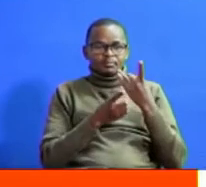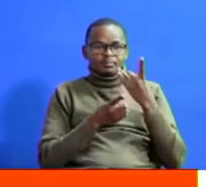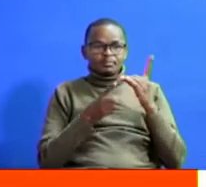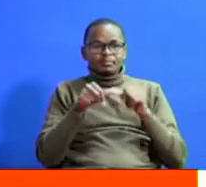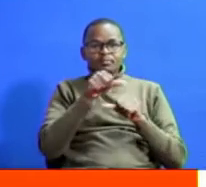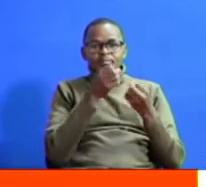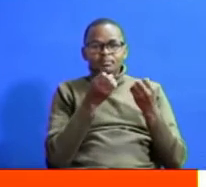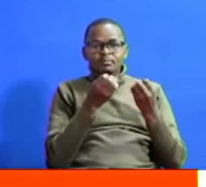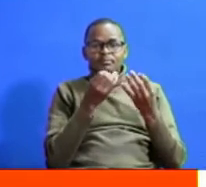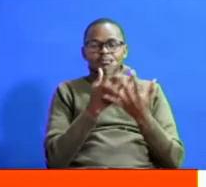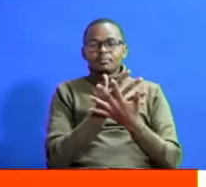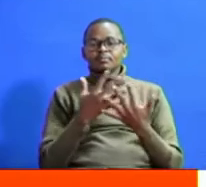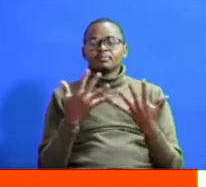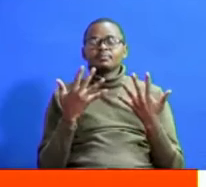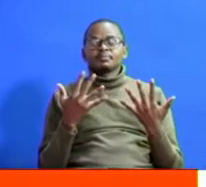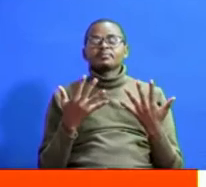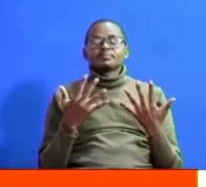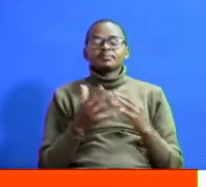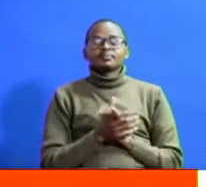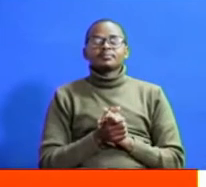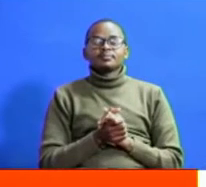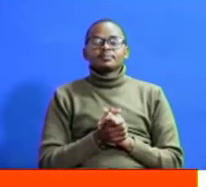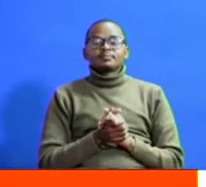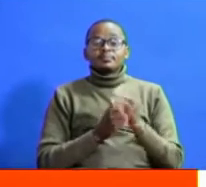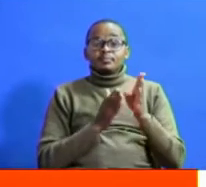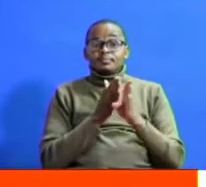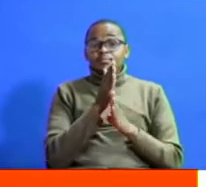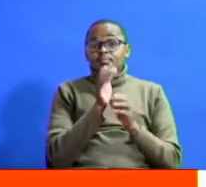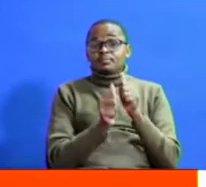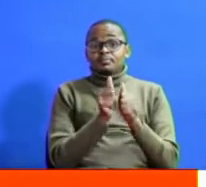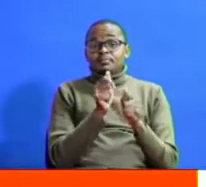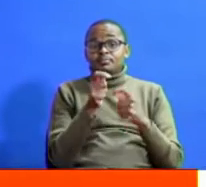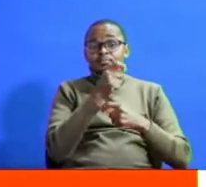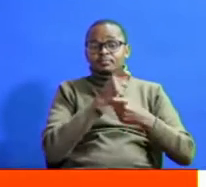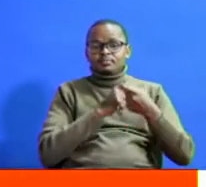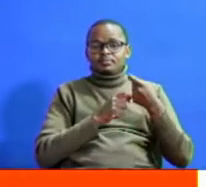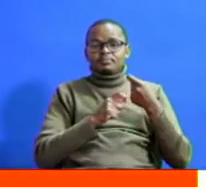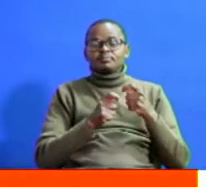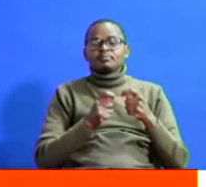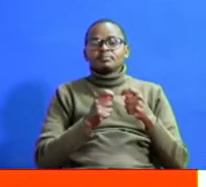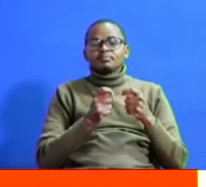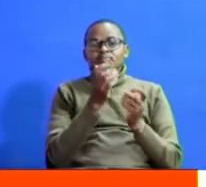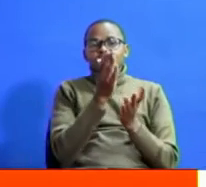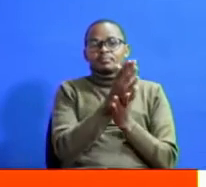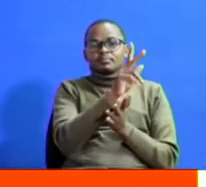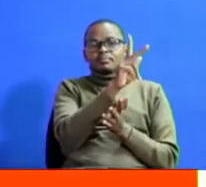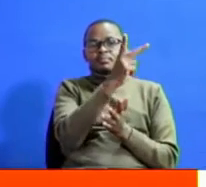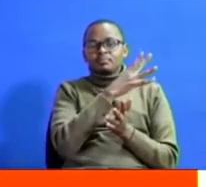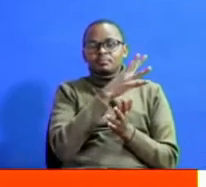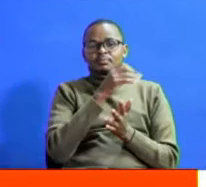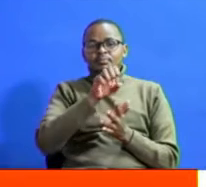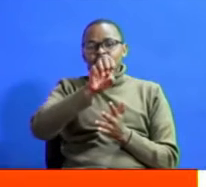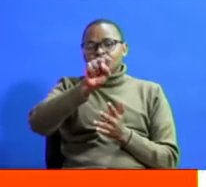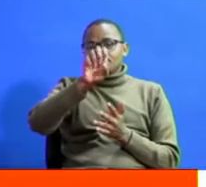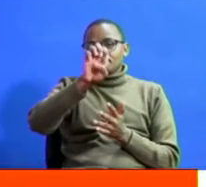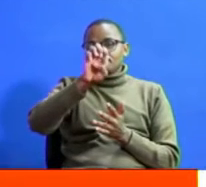around many aspects, key of which are trade between Kenya and the